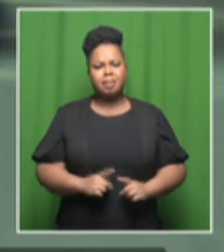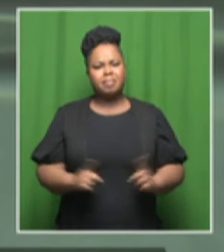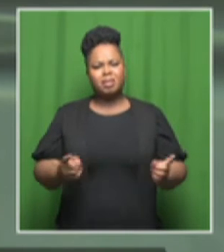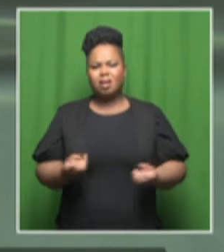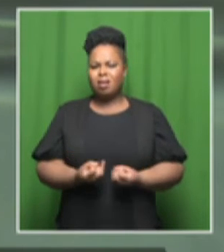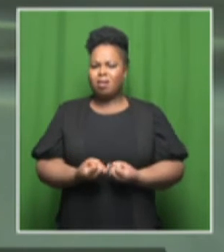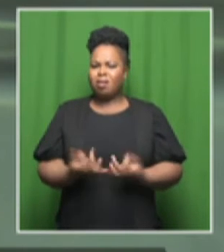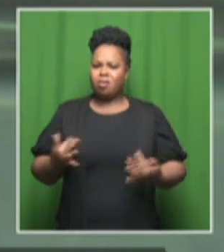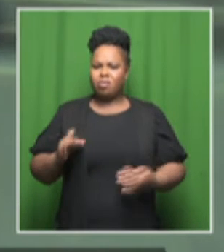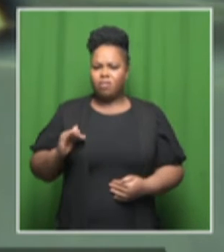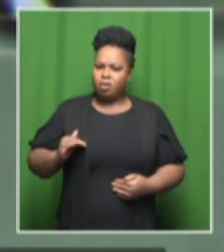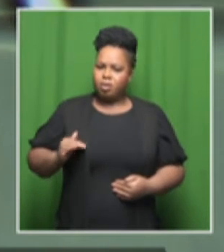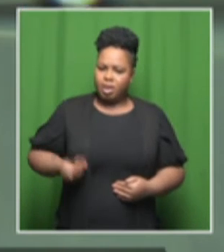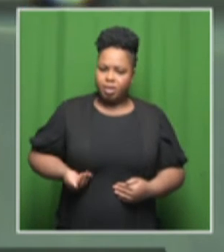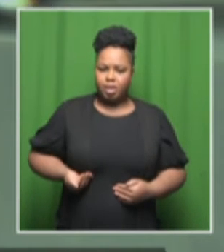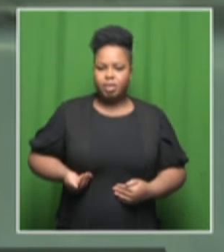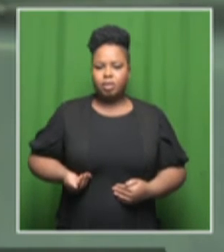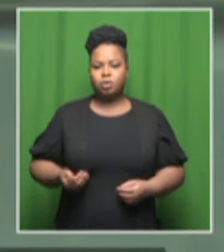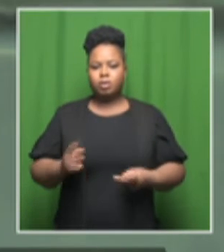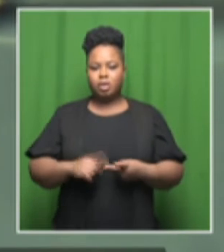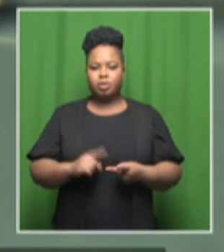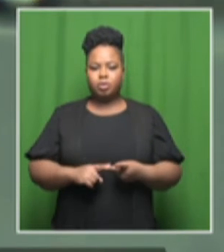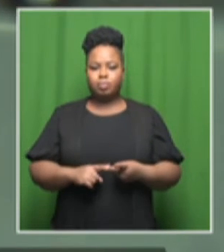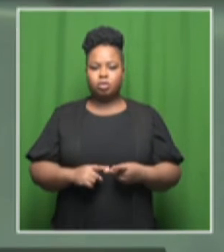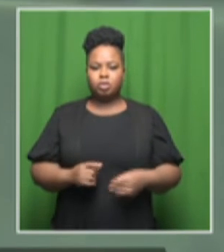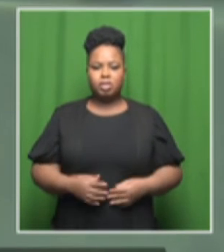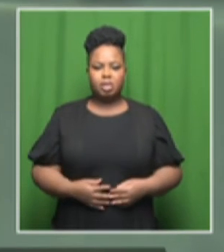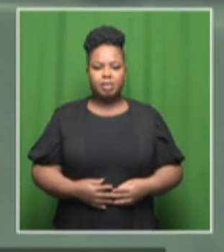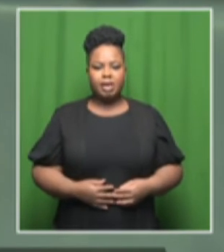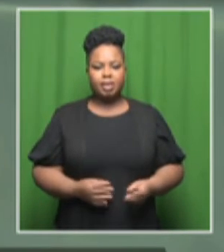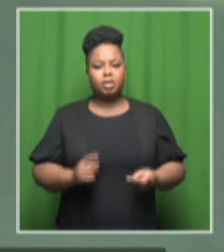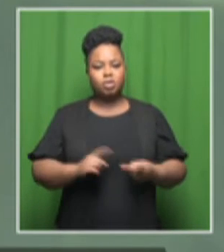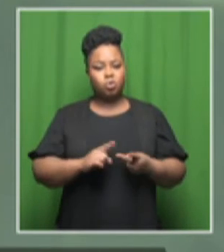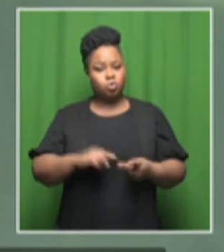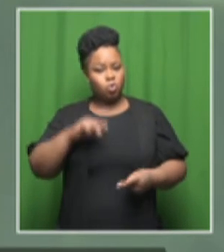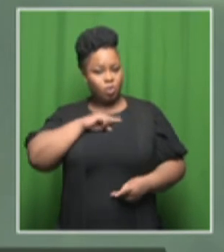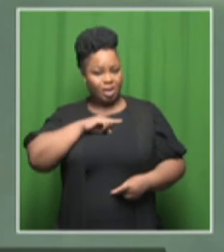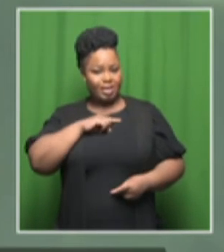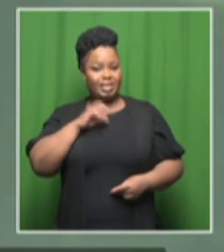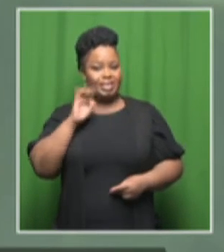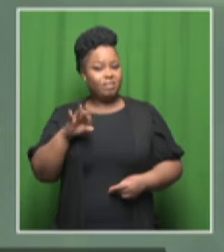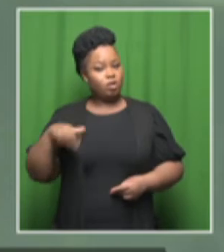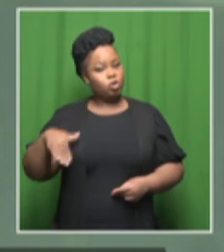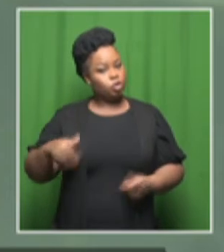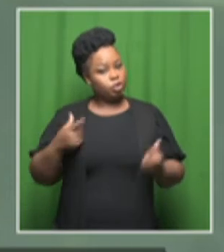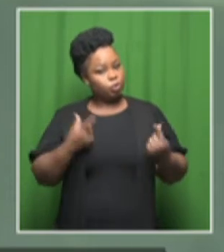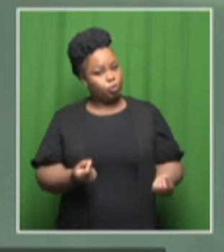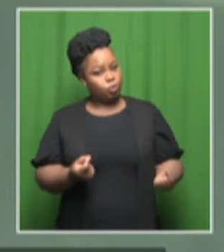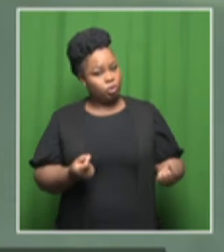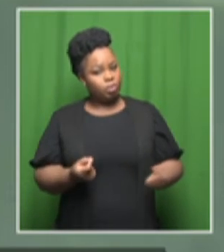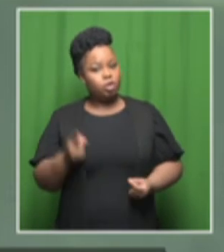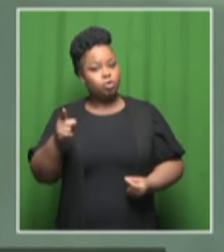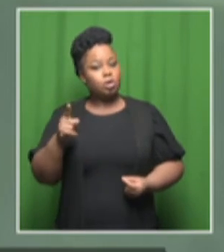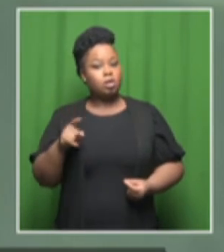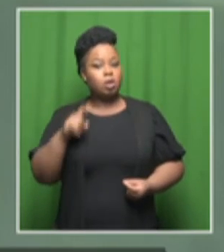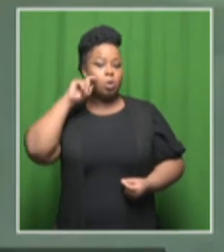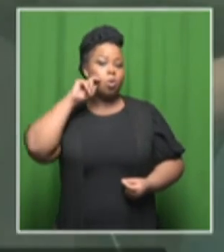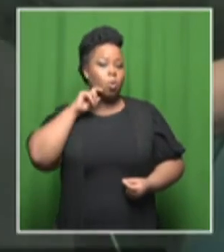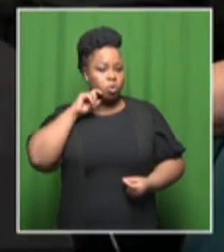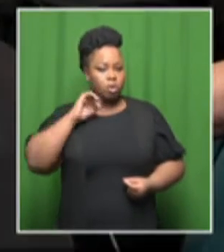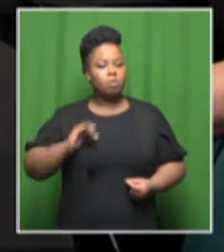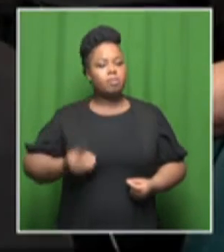women these days that, and that's why the egg freezing, I imagine, is a great way to go. But say you haven't done that, but you're an older woman. When I say